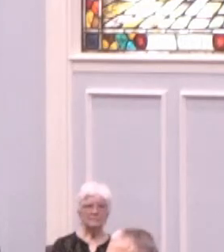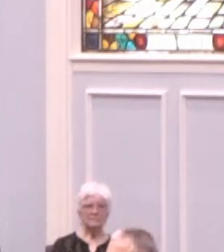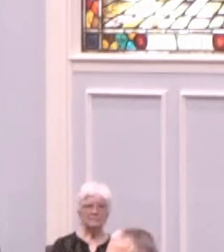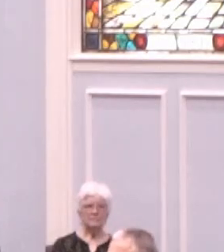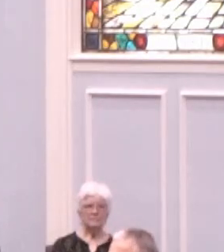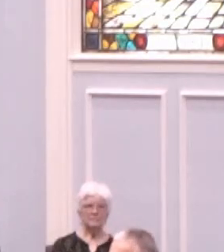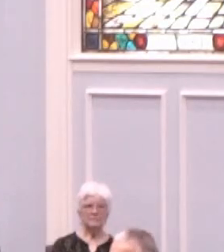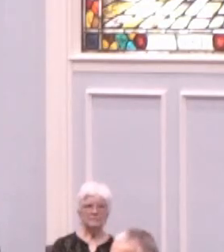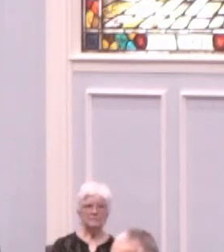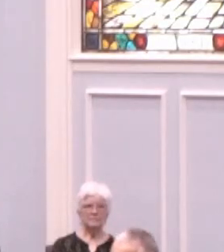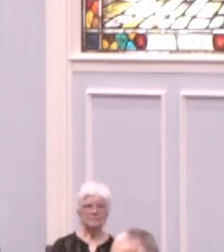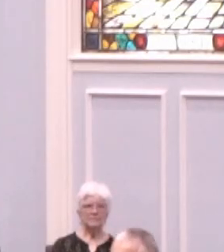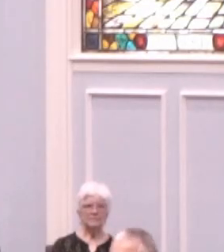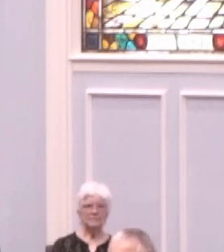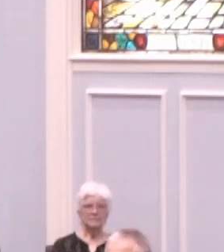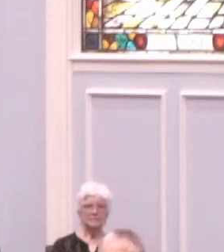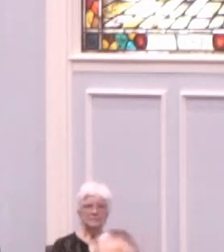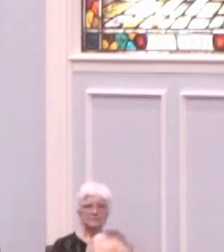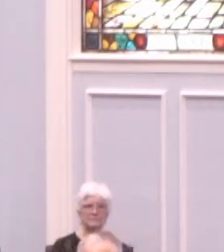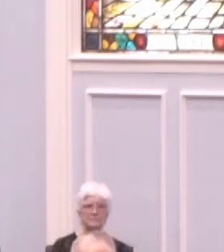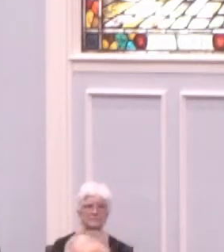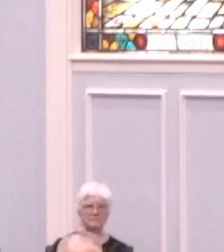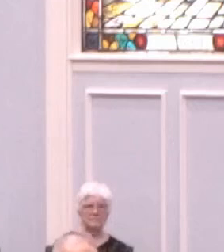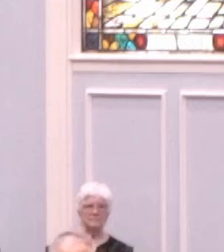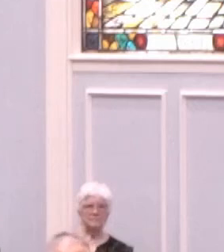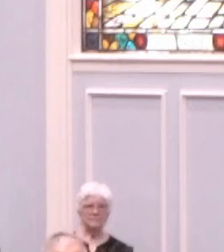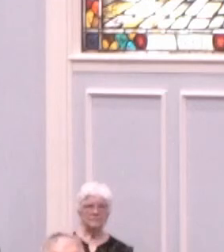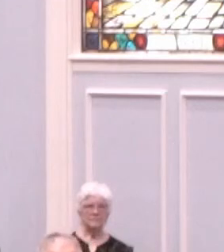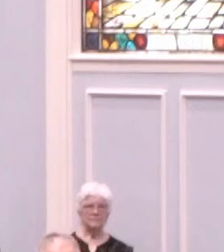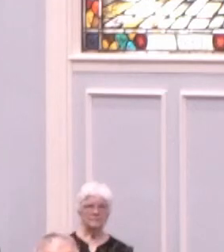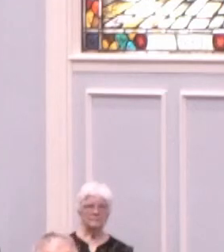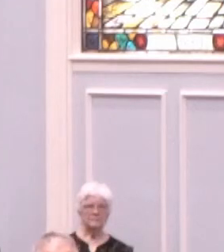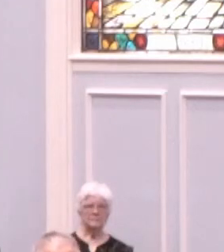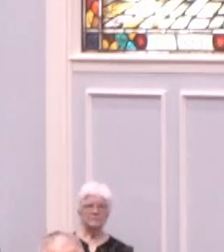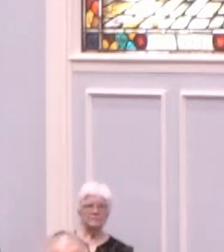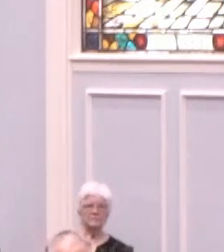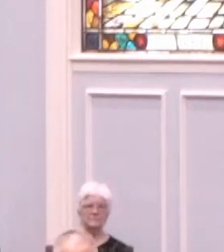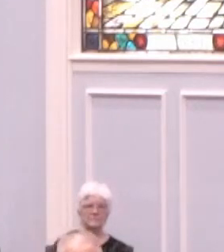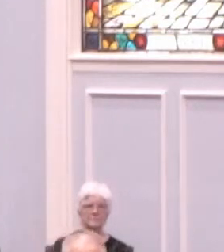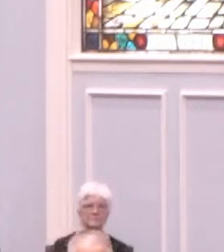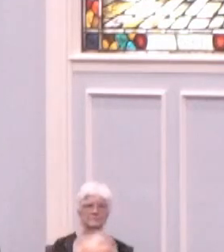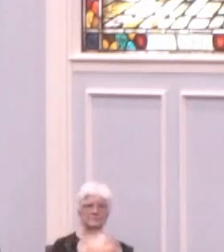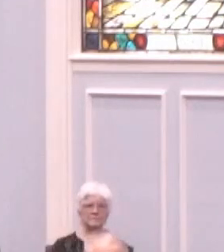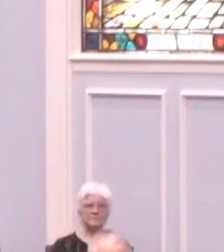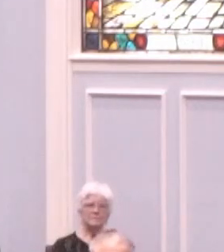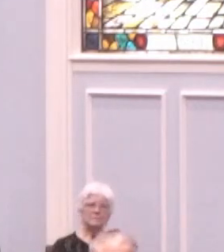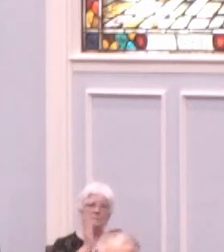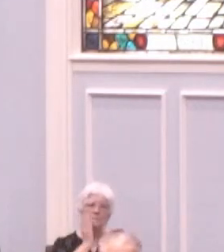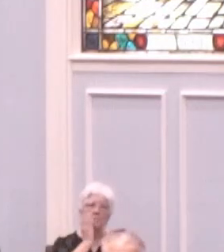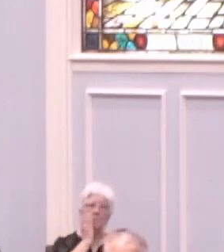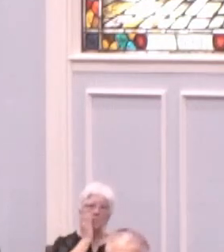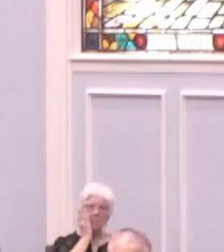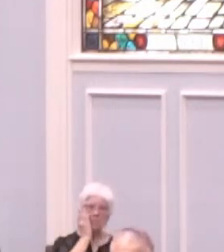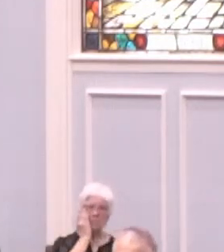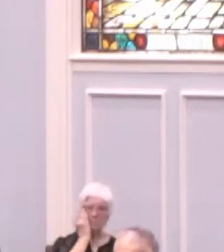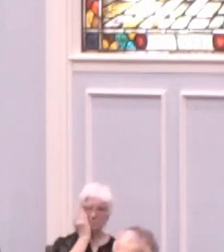grace, on streets of pearl, on streets of gold.